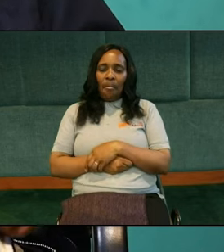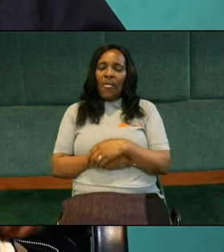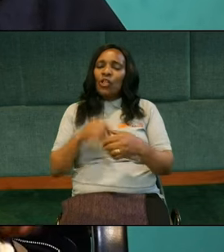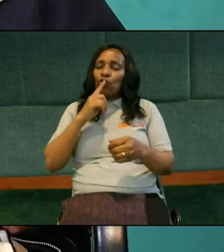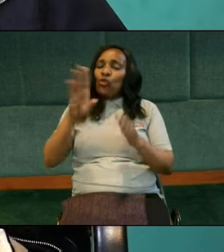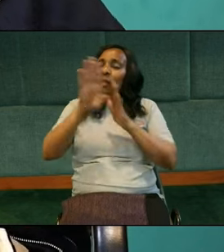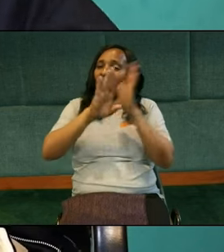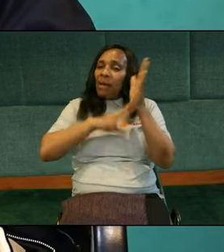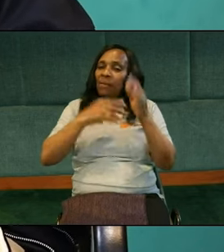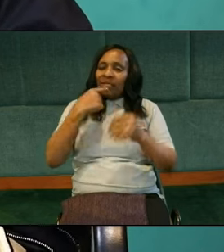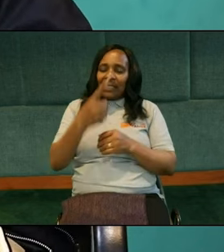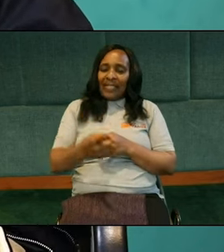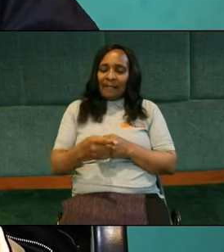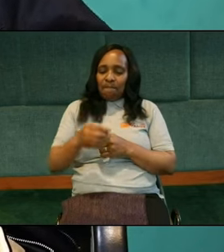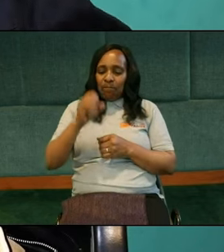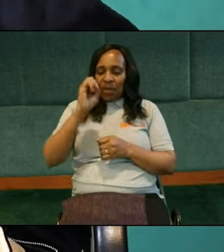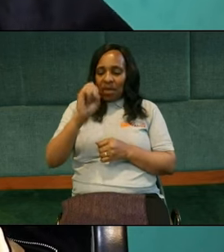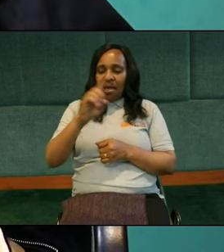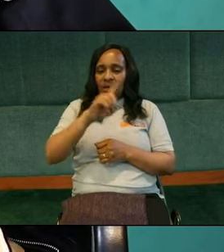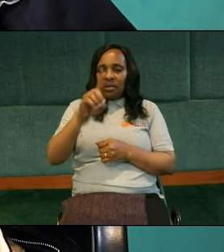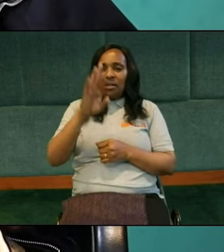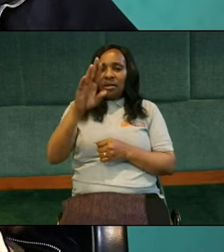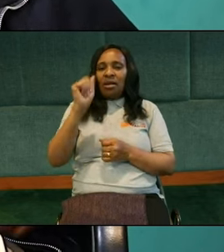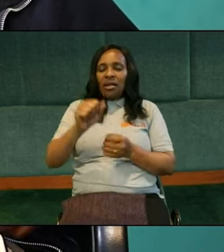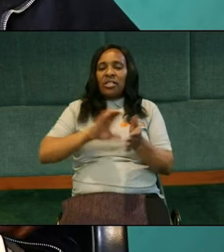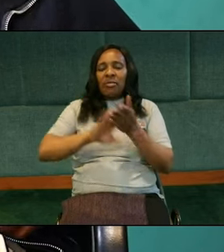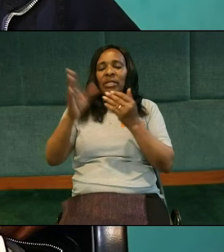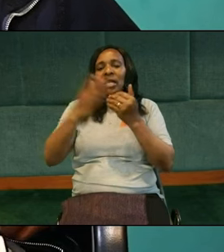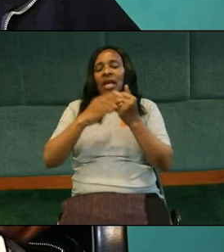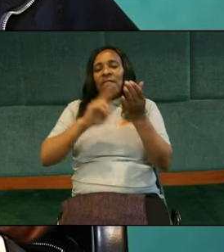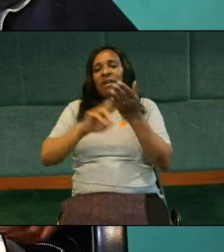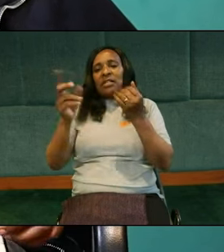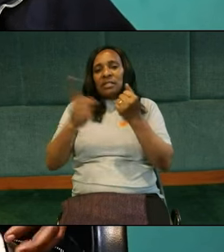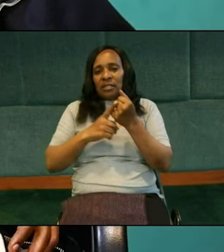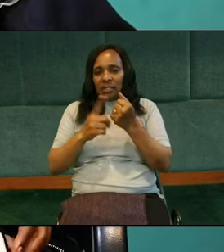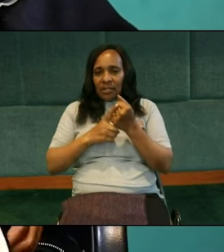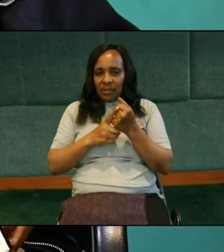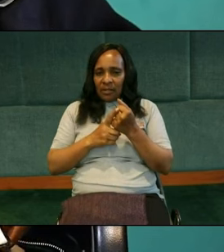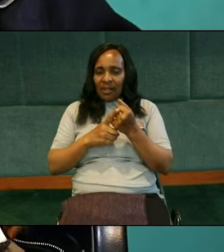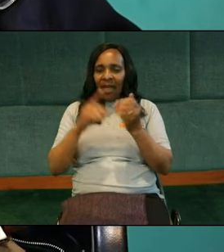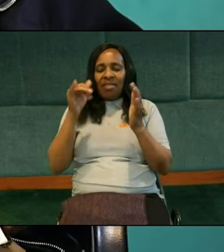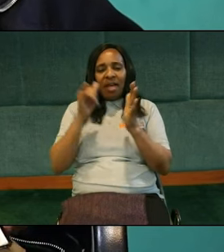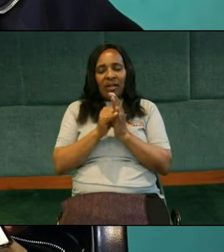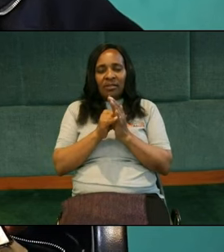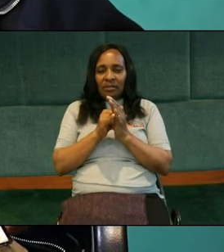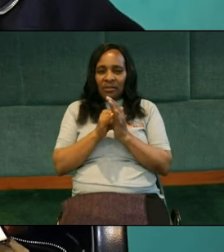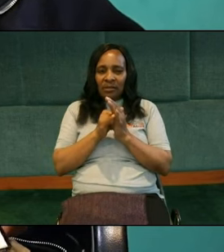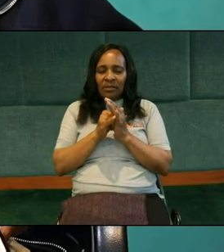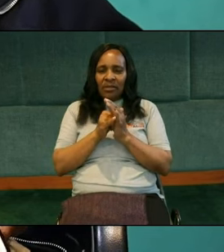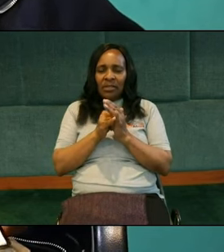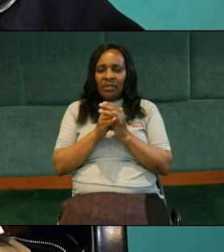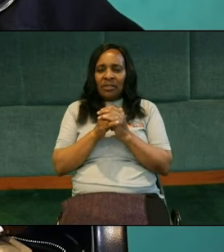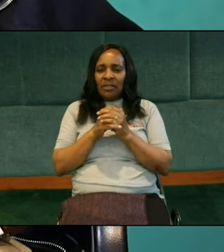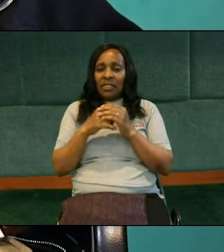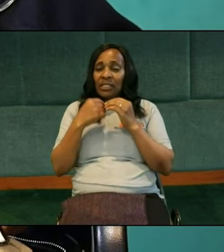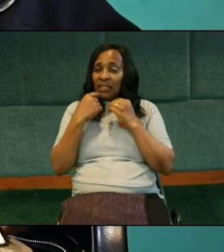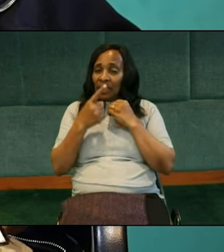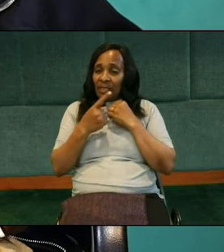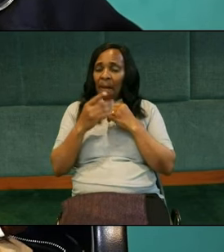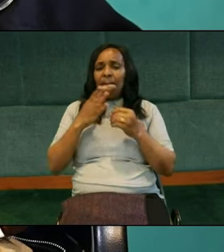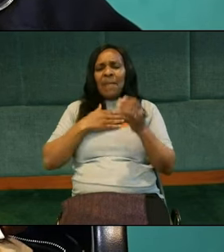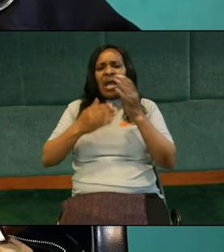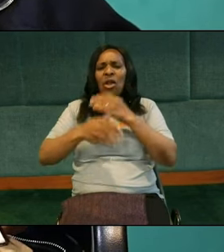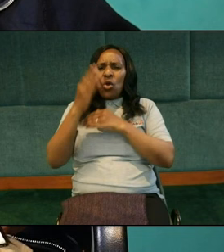So the Bible says in Ezra, chapter 9, verse 6, that, and said, O my